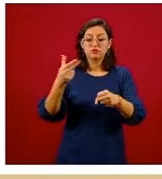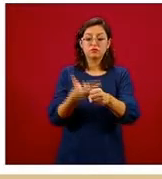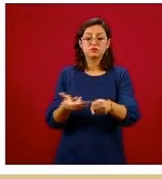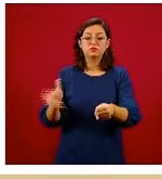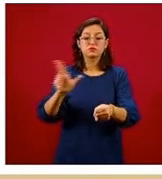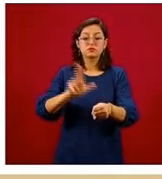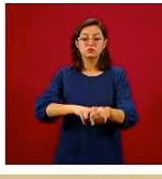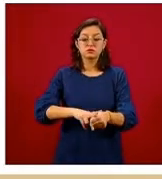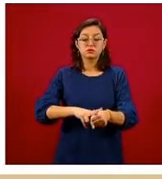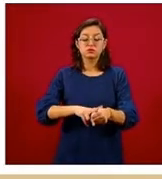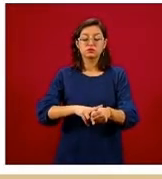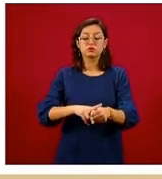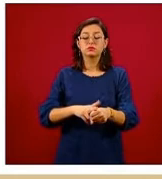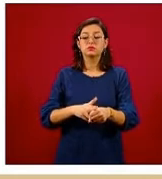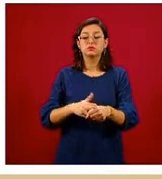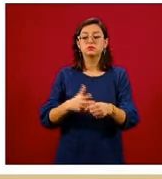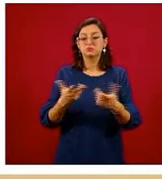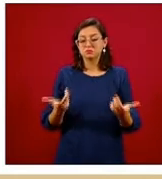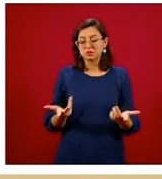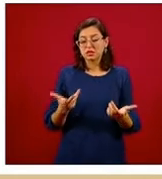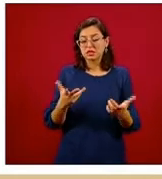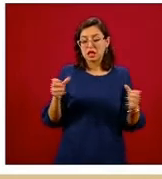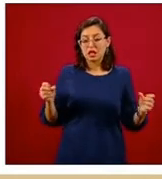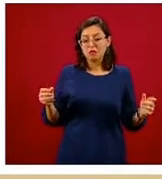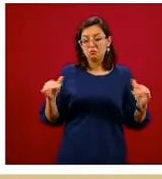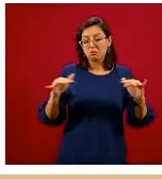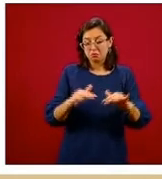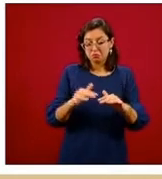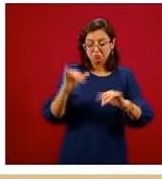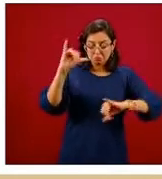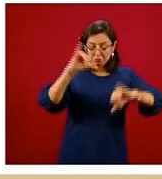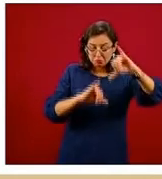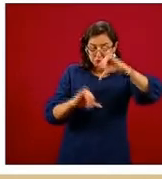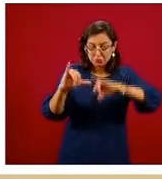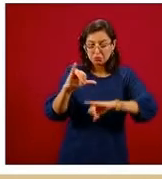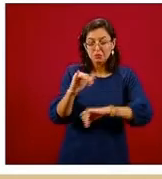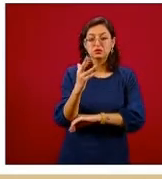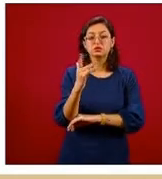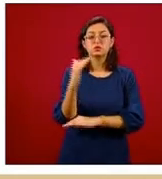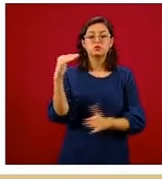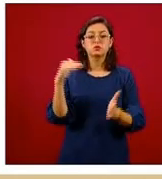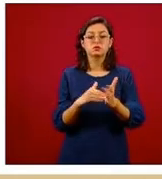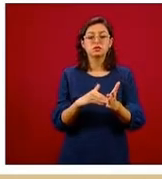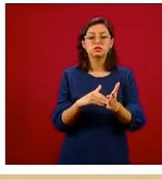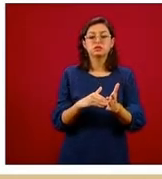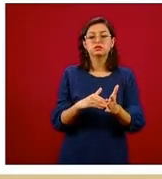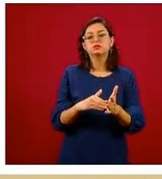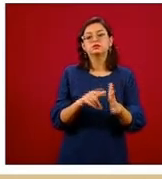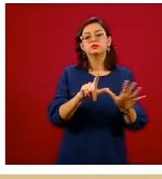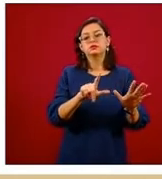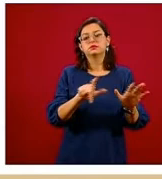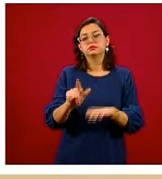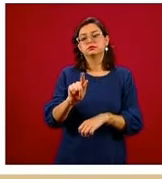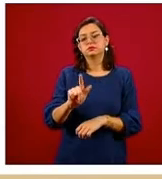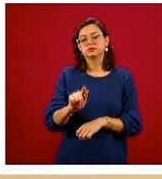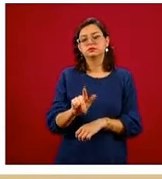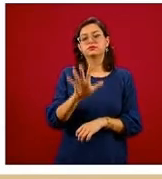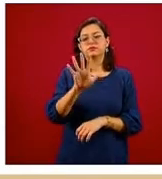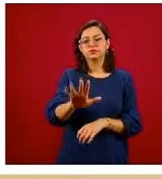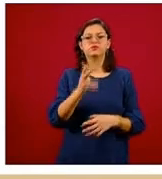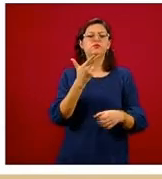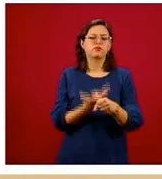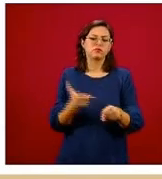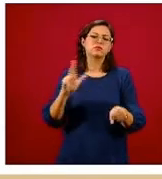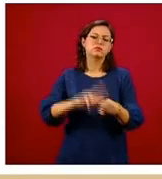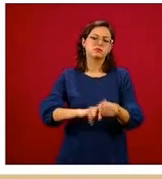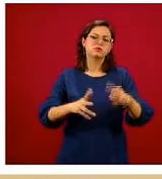epidemiological surveillance. These are laboratories pertaining to concentrating hospitals, also 5.